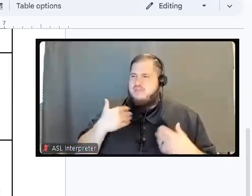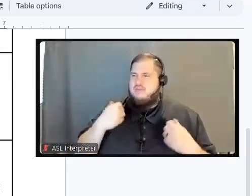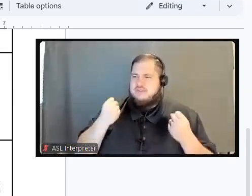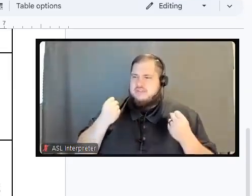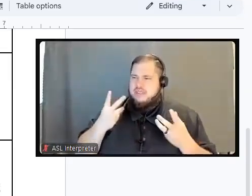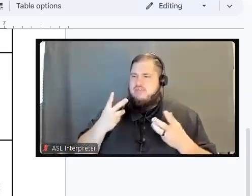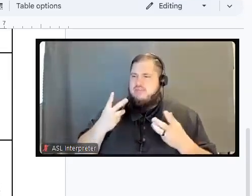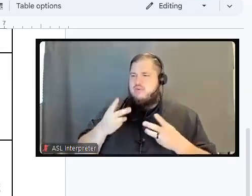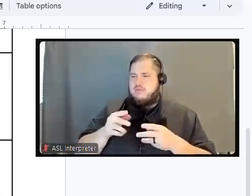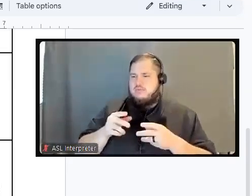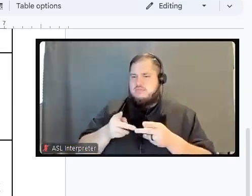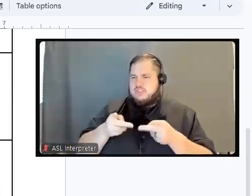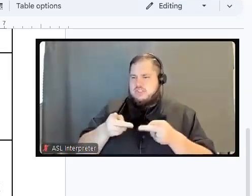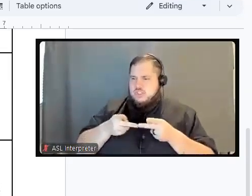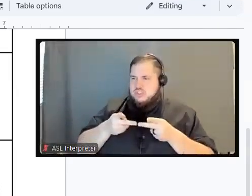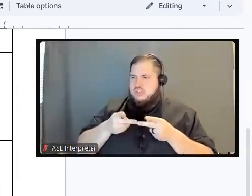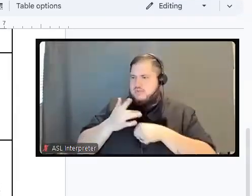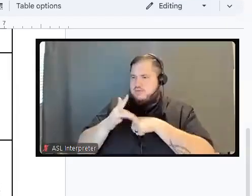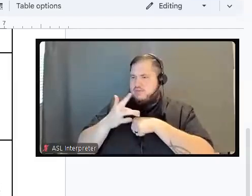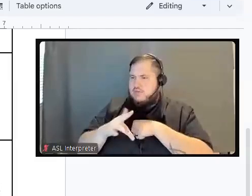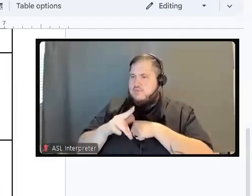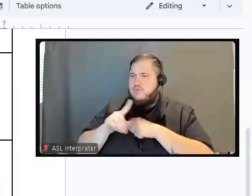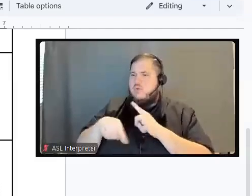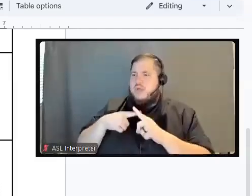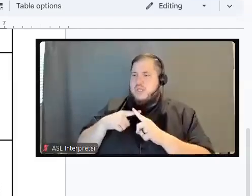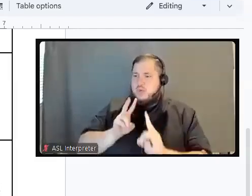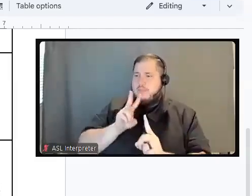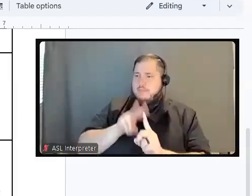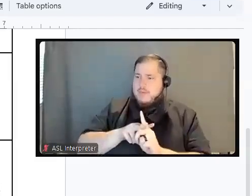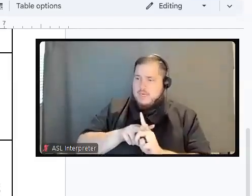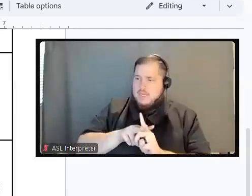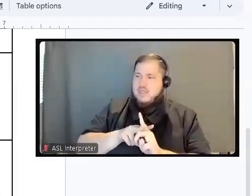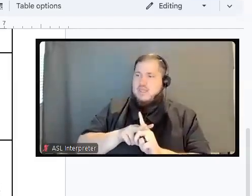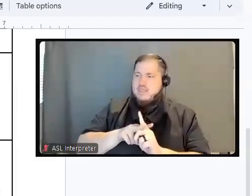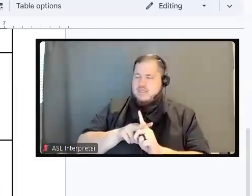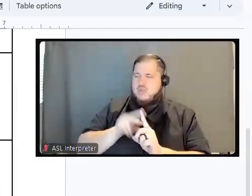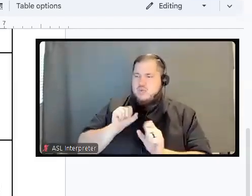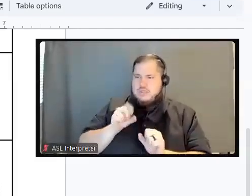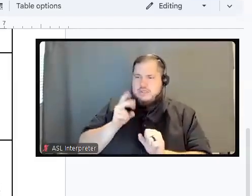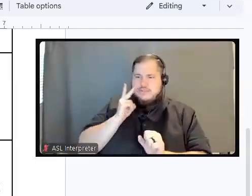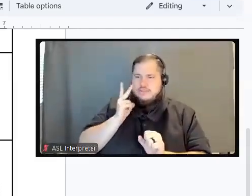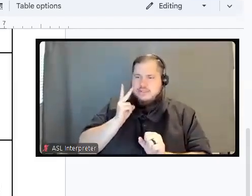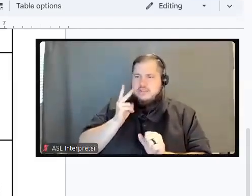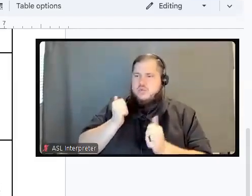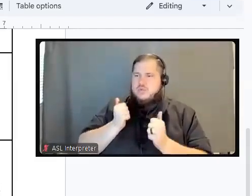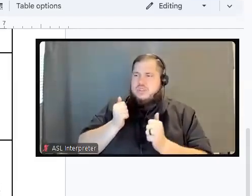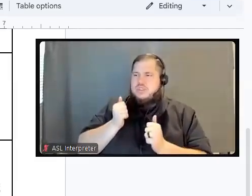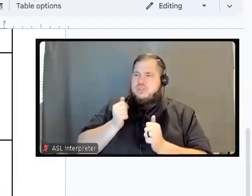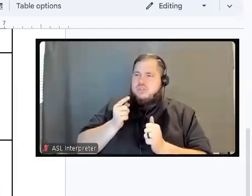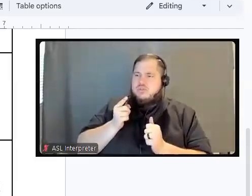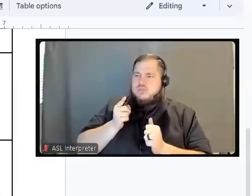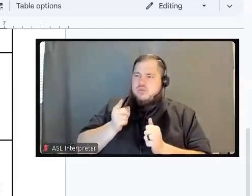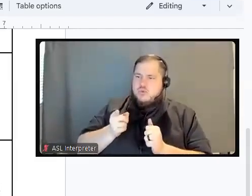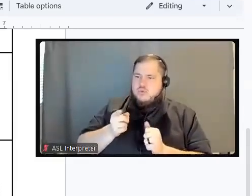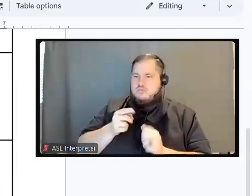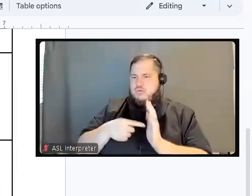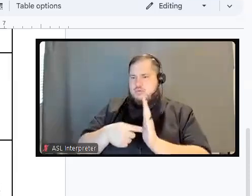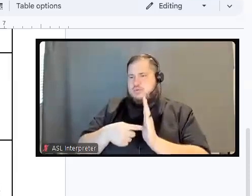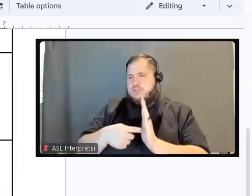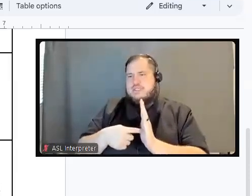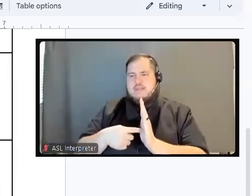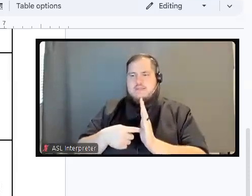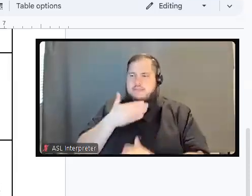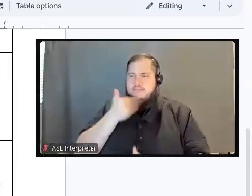on the application, when you apply, you'll see kind of like what you represent the best out of the different choices that we